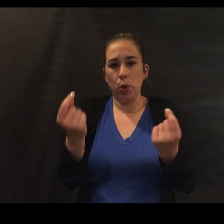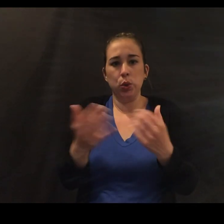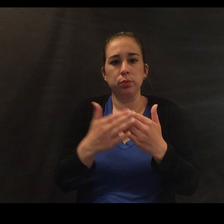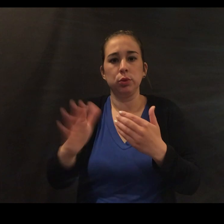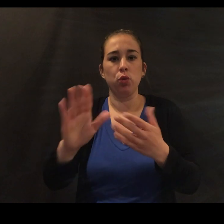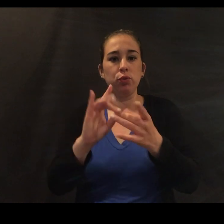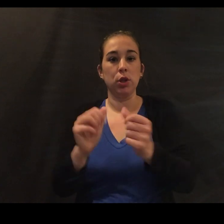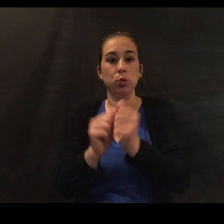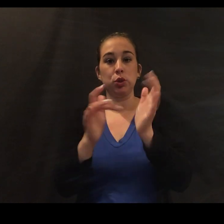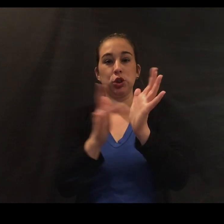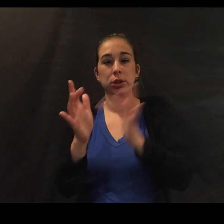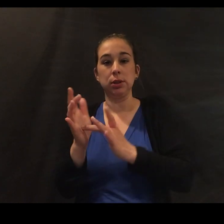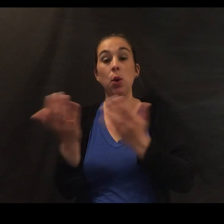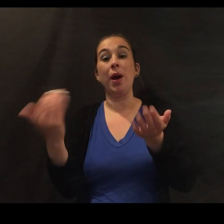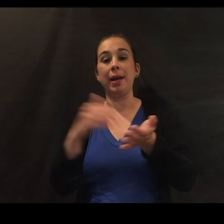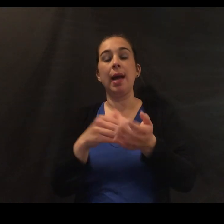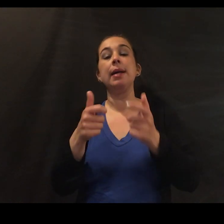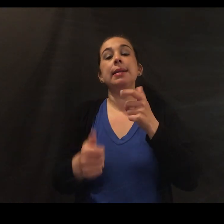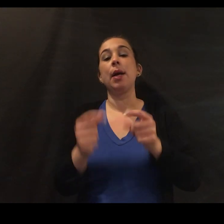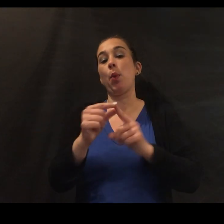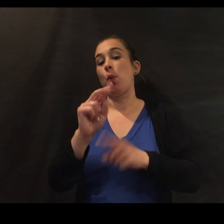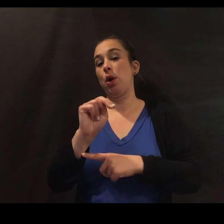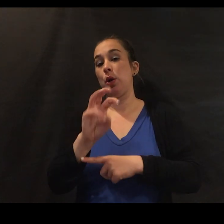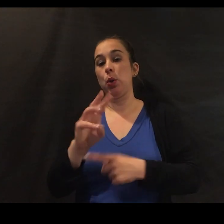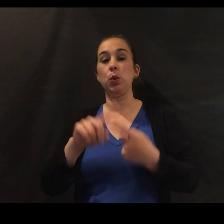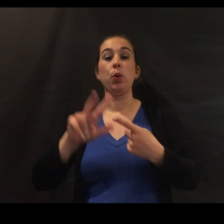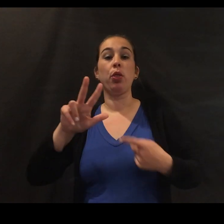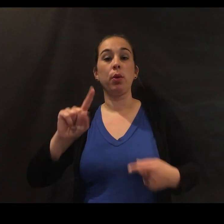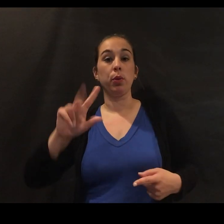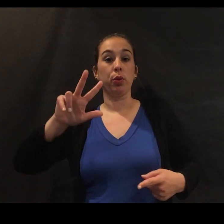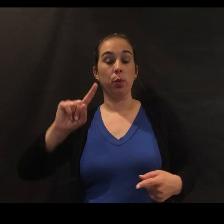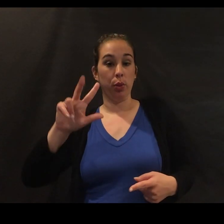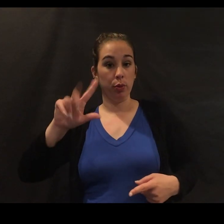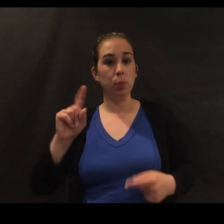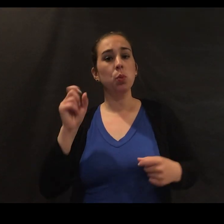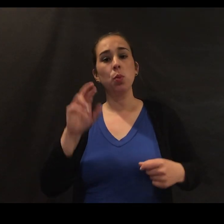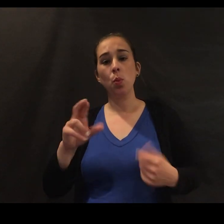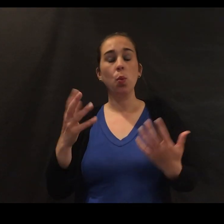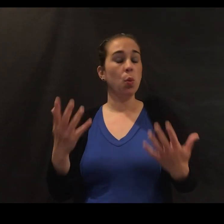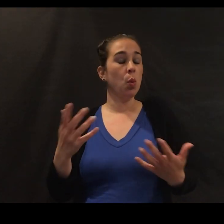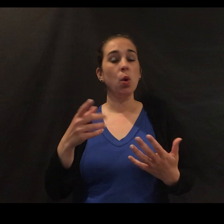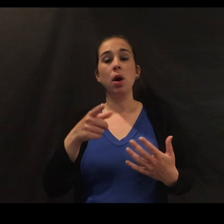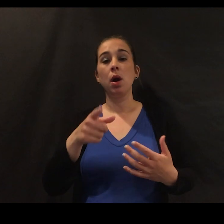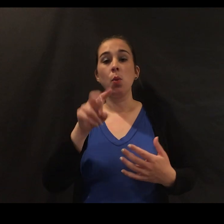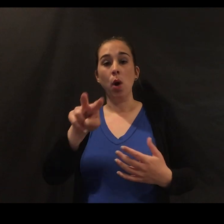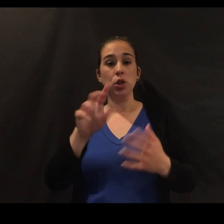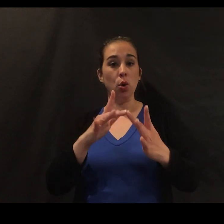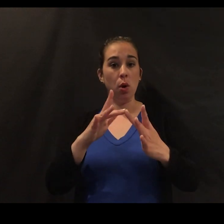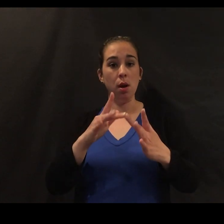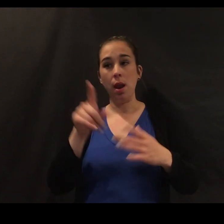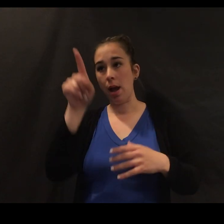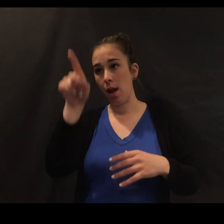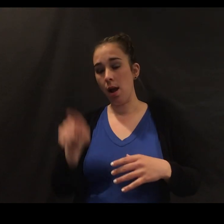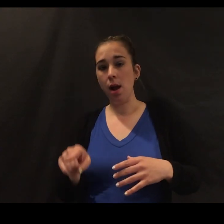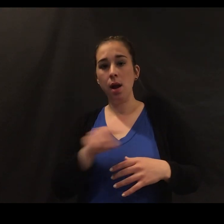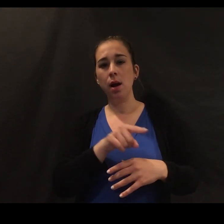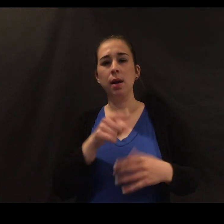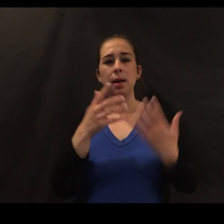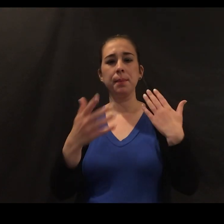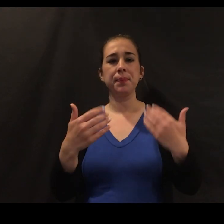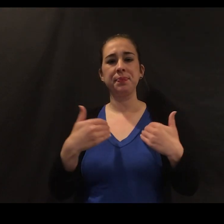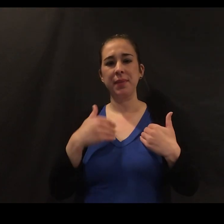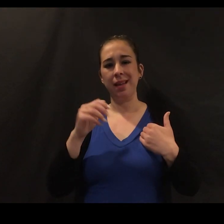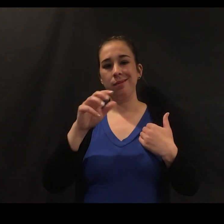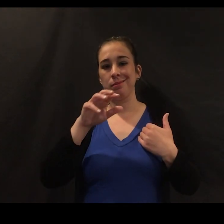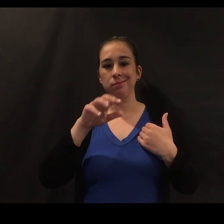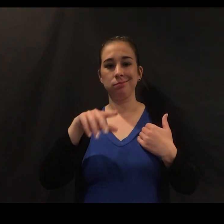to 313131, or right where you're watching online, if you'll look at the web app there, wherever you might be, the